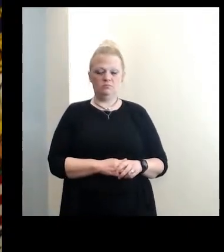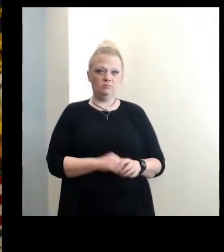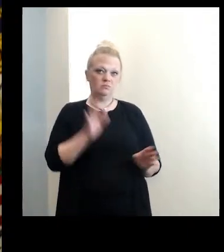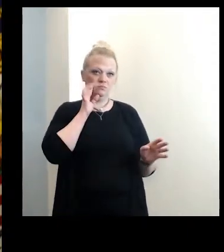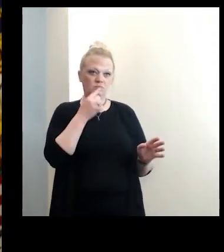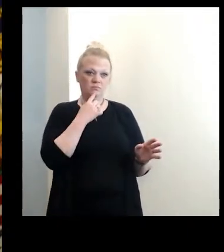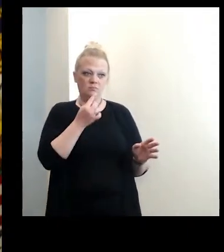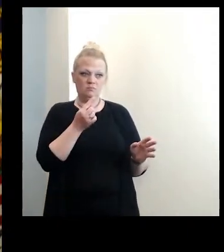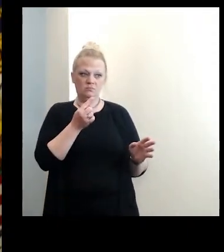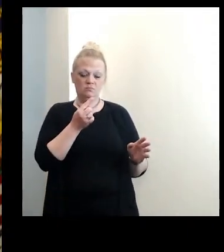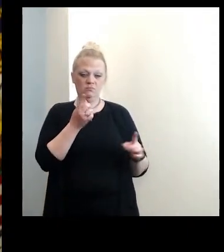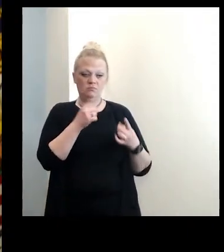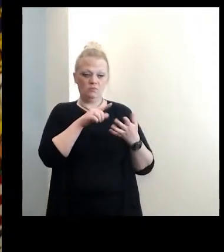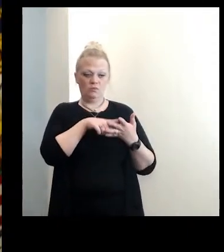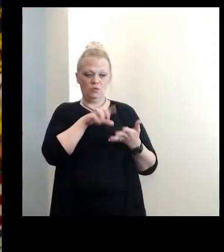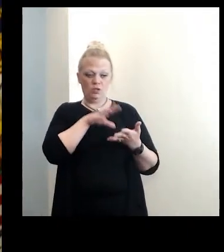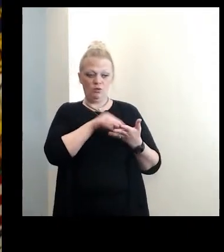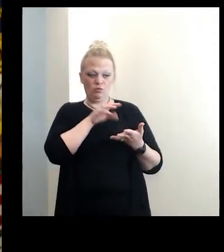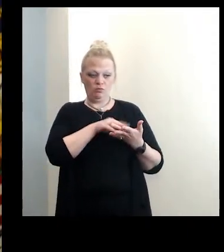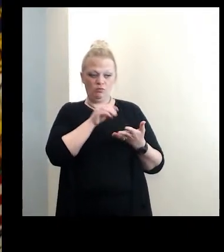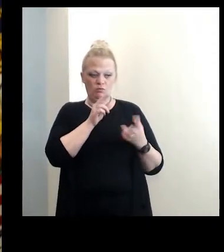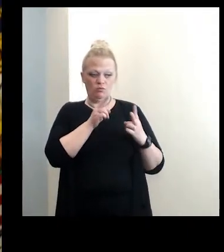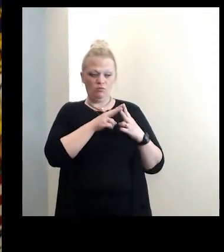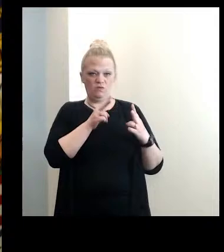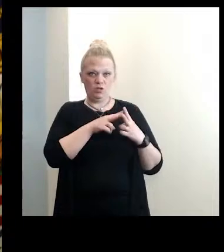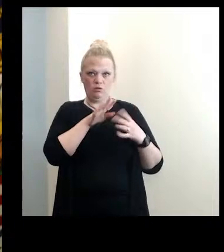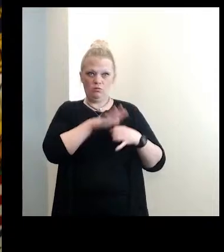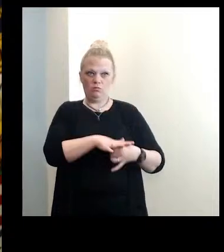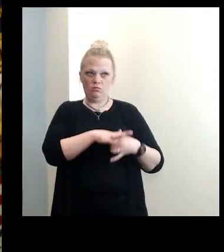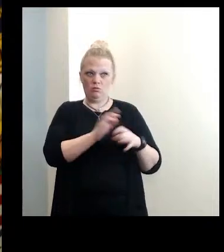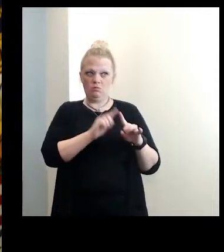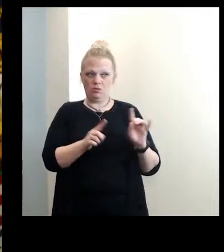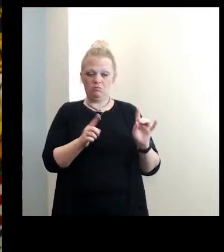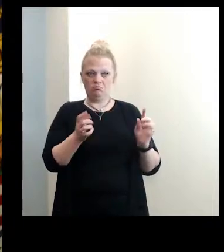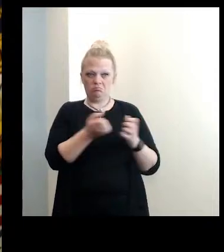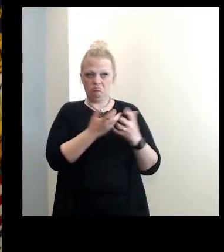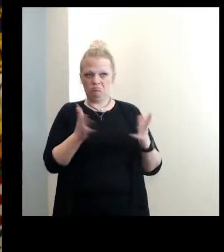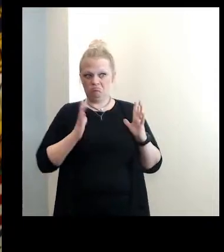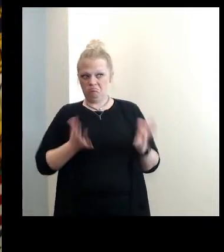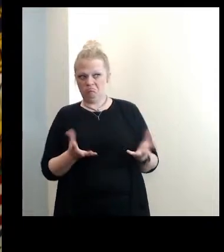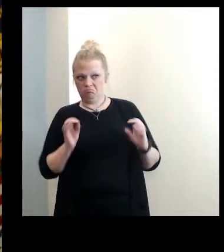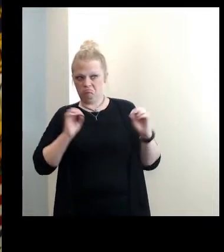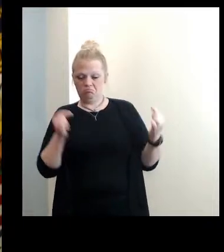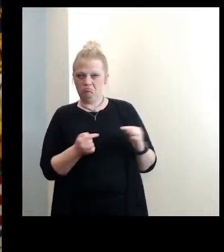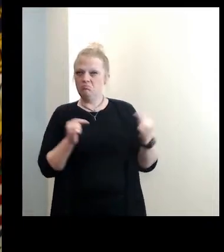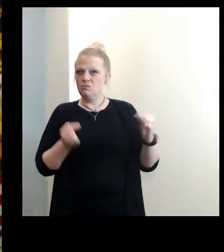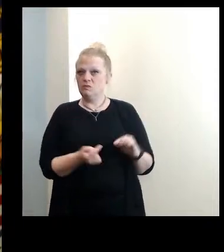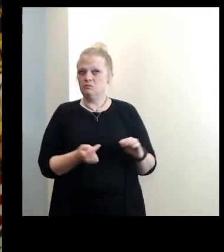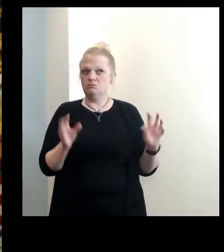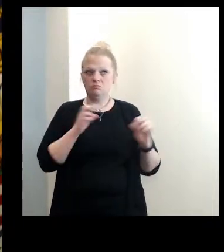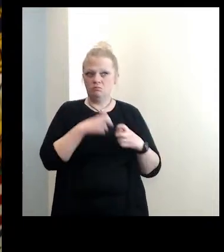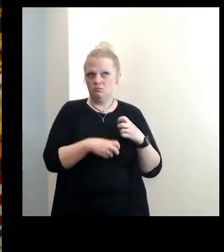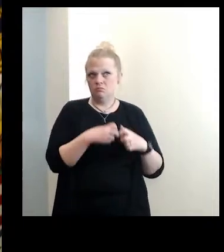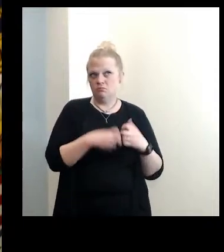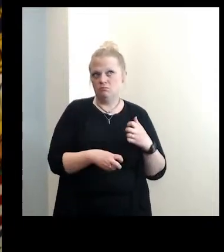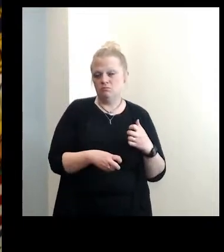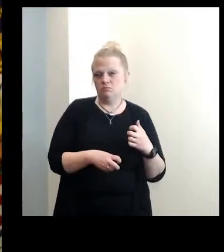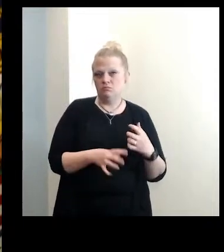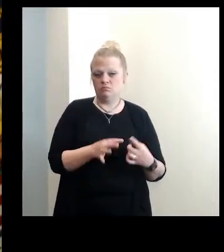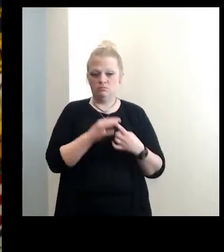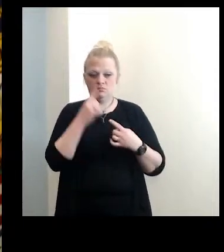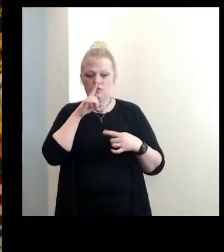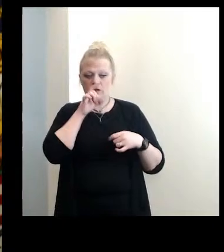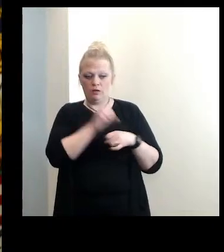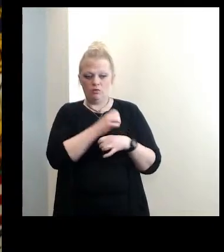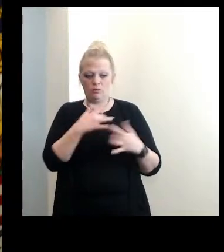that when I learned about it, it was very distressing, but I'm glad that there appears to have been no injuries, no issues other than the